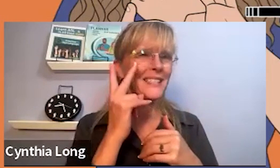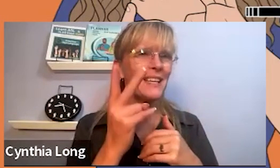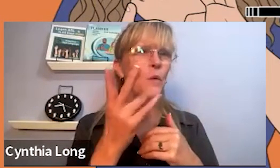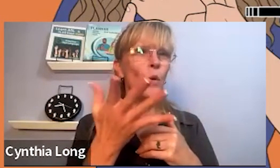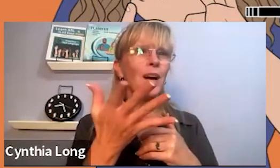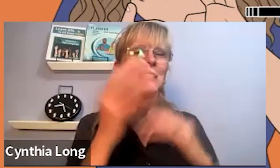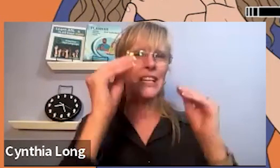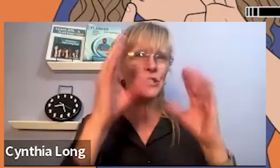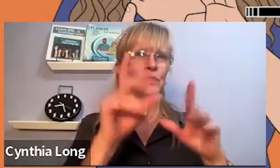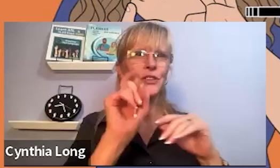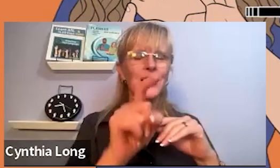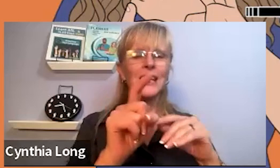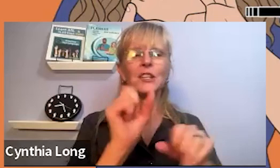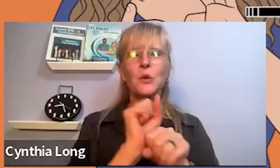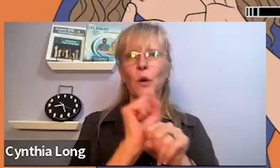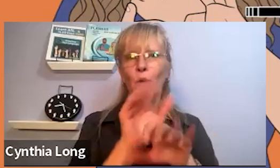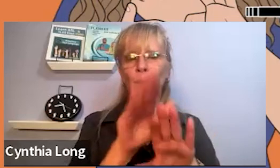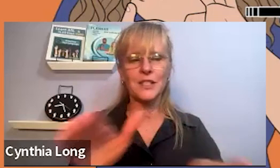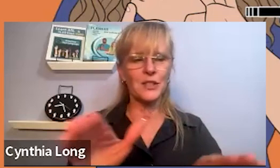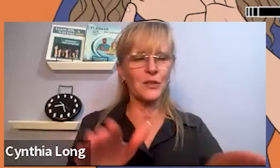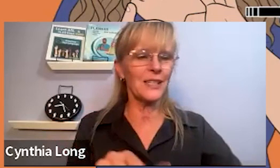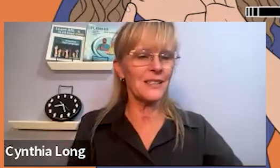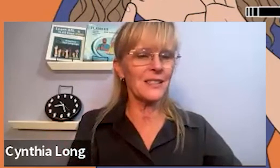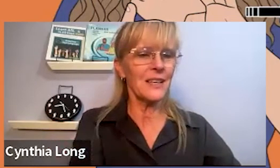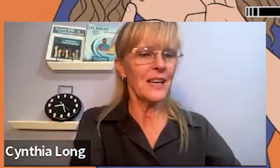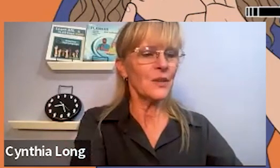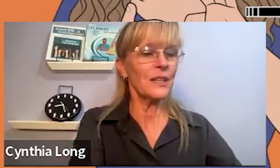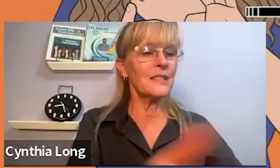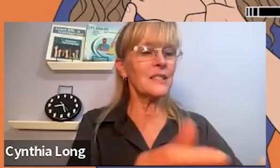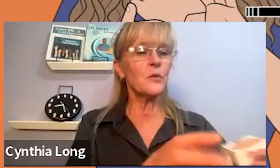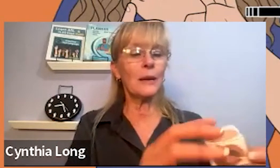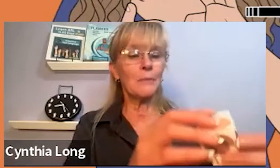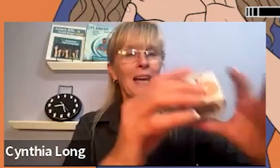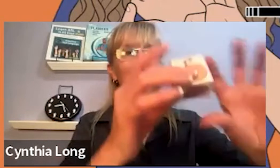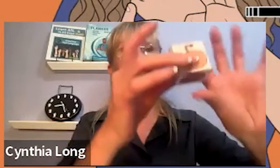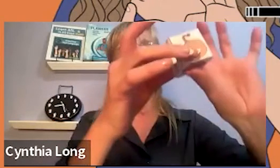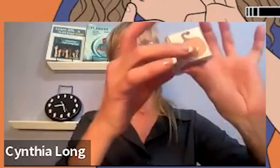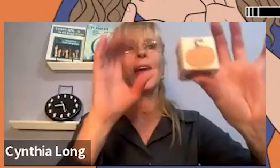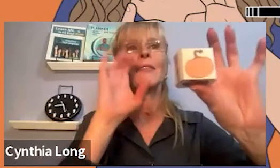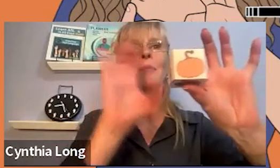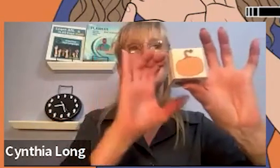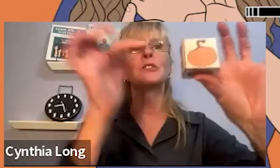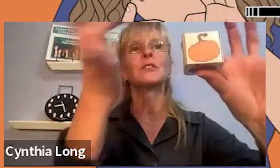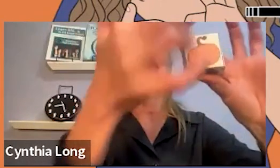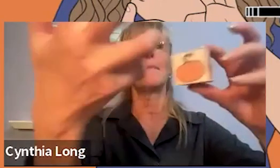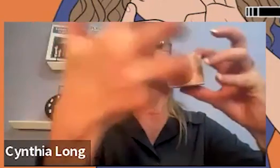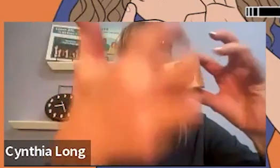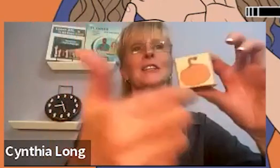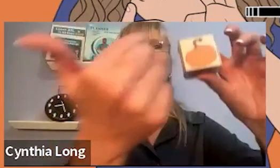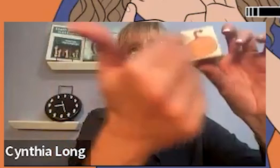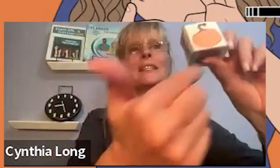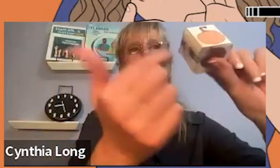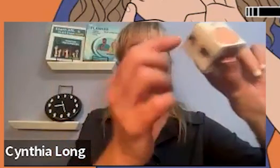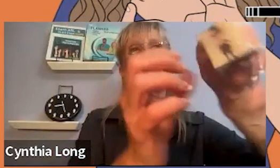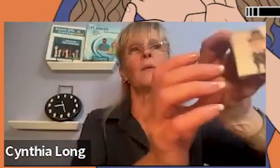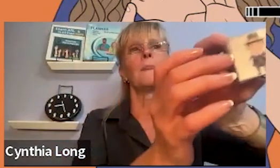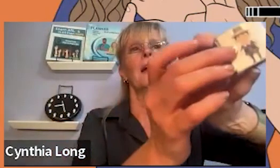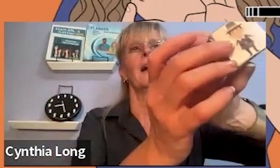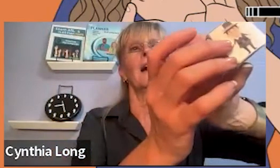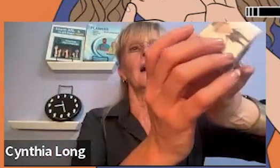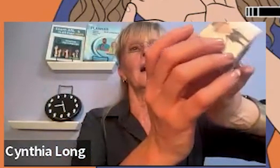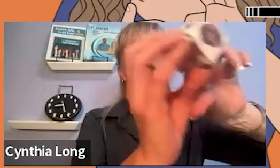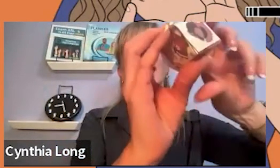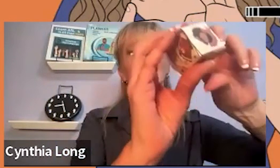so I see what teachers are needing to work with the students. So this is where it made. And then we have the pictures that match them as